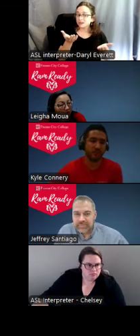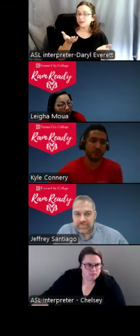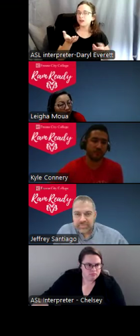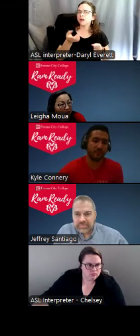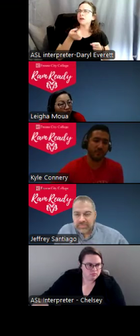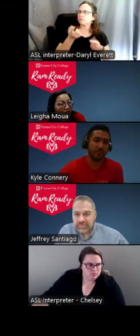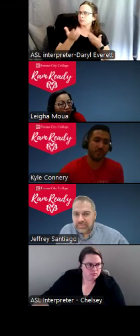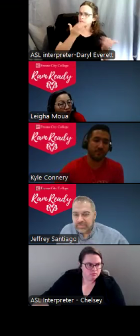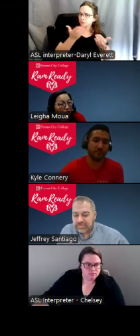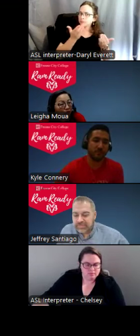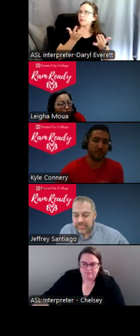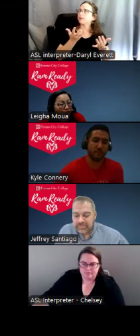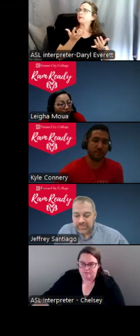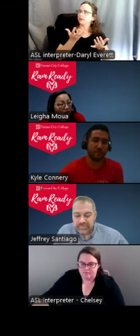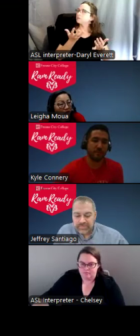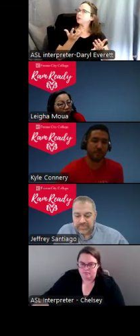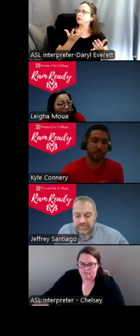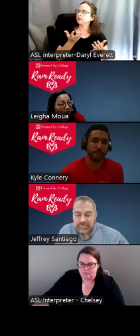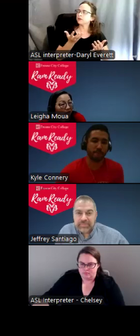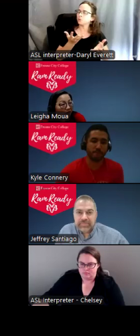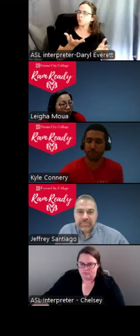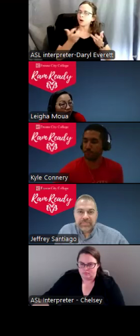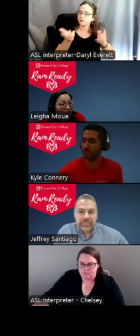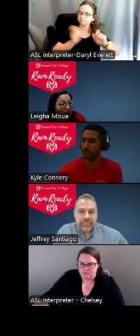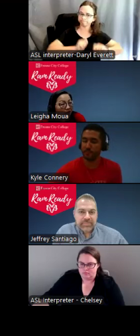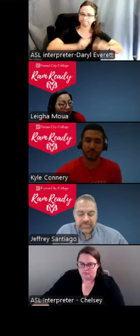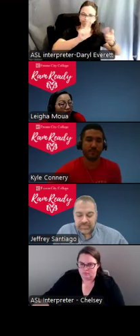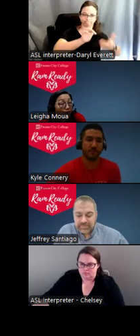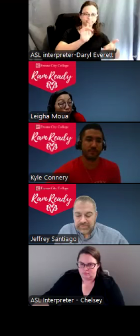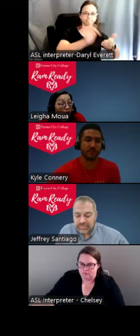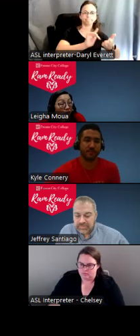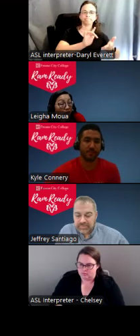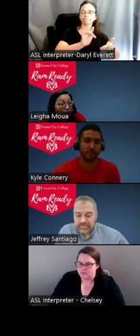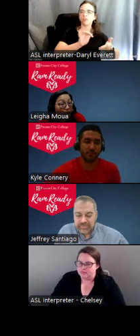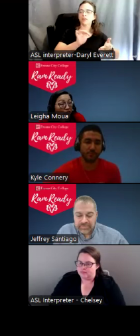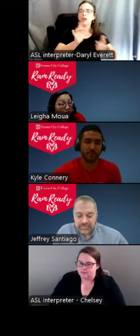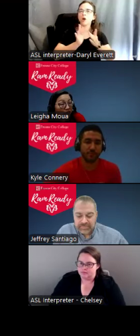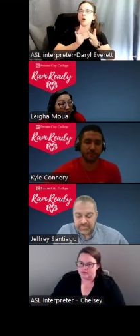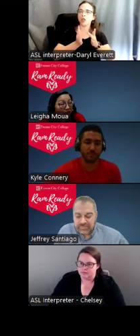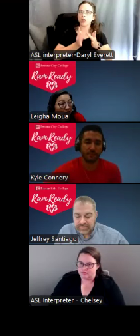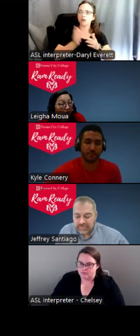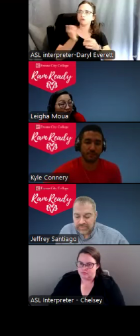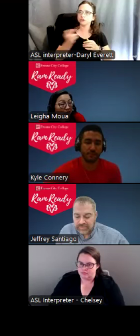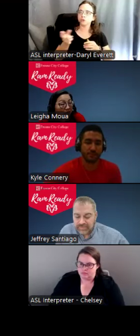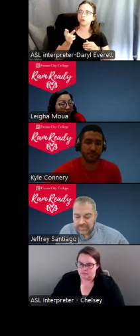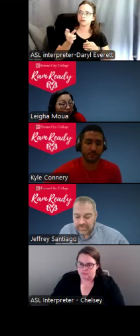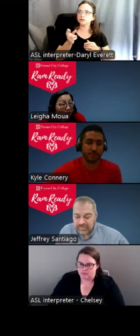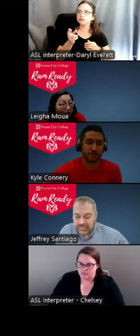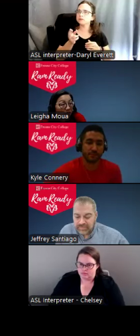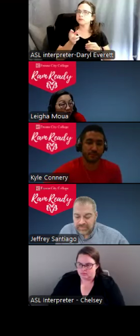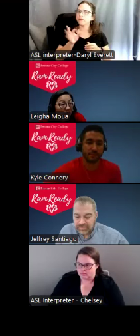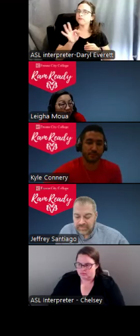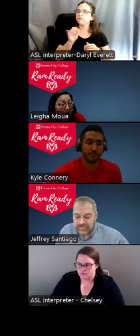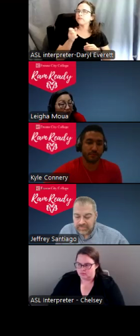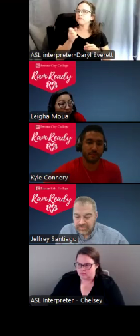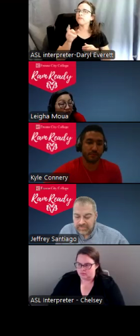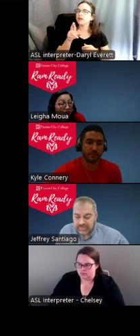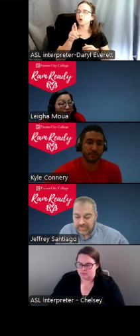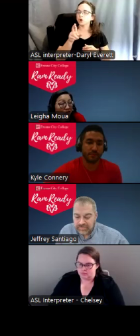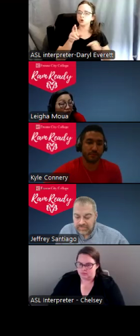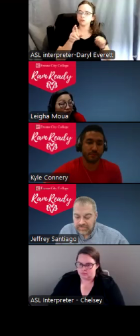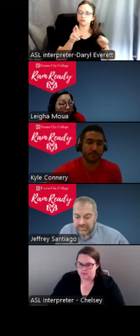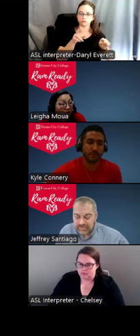so definitely check out the resource fair after this. For more information on resources,